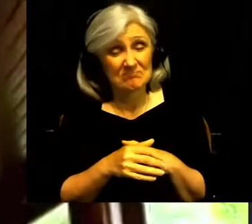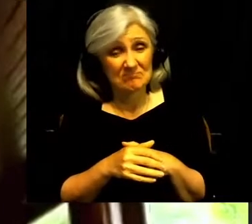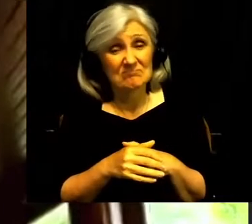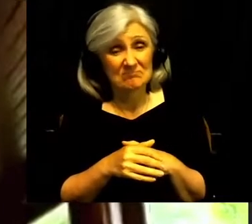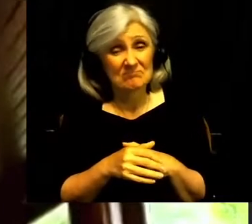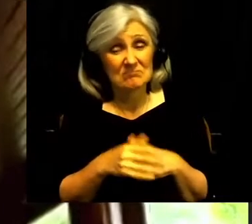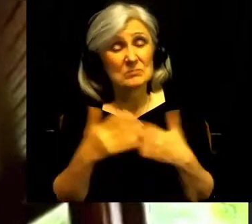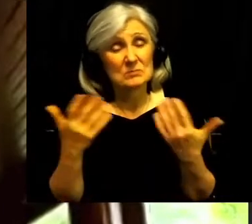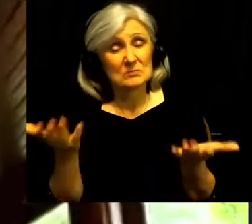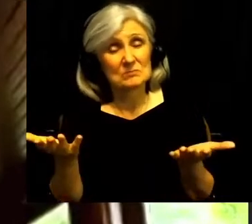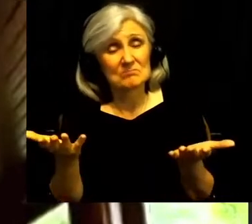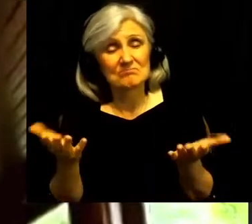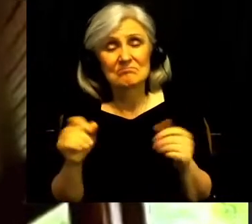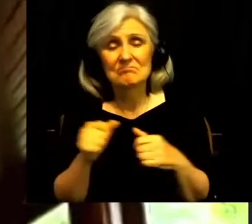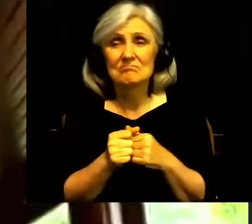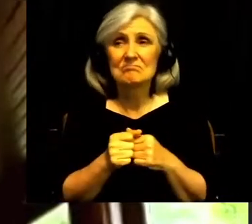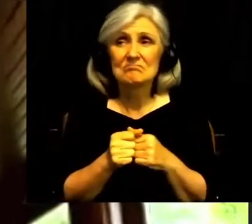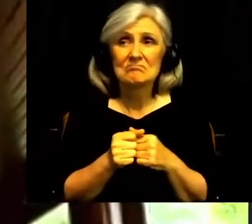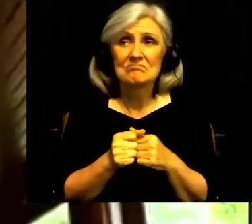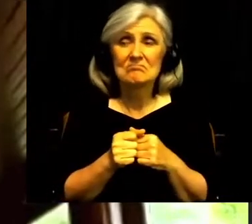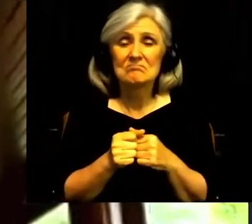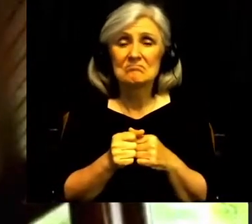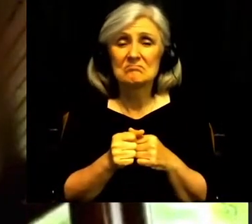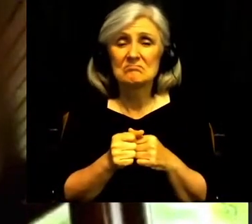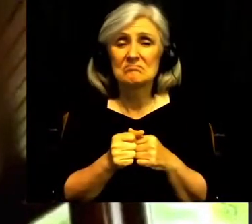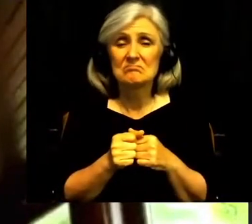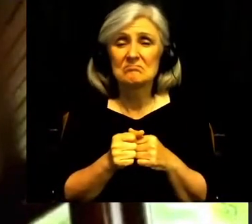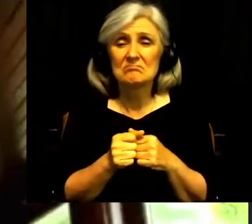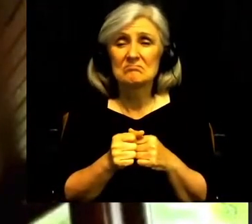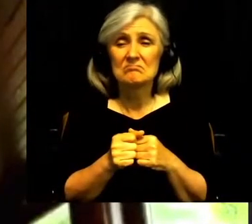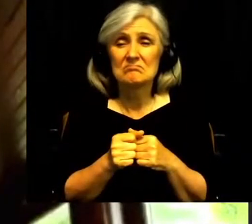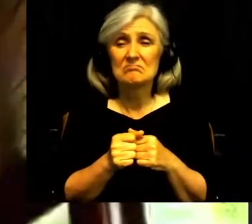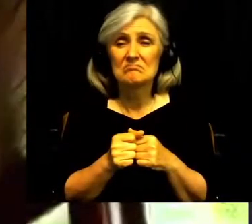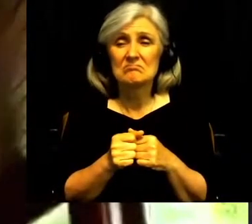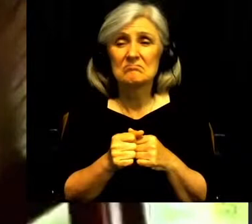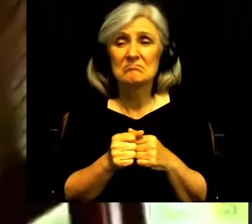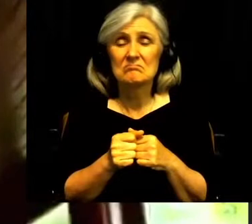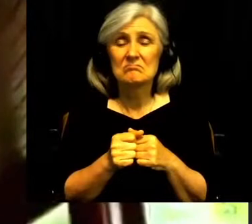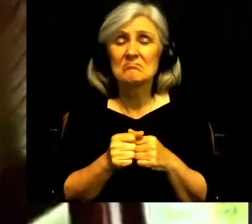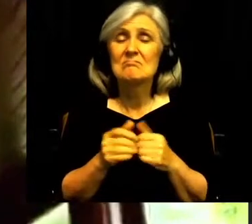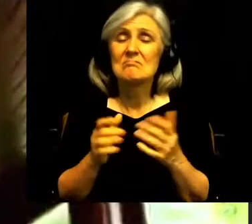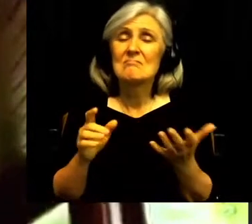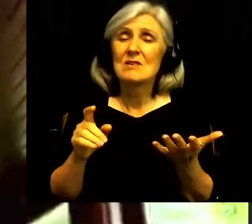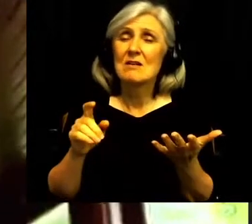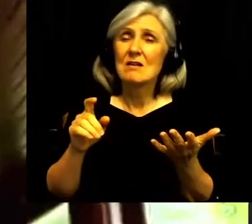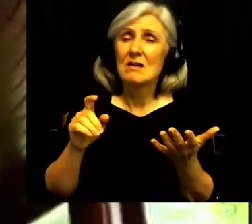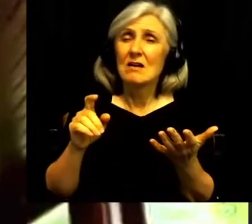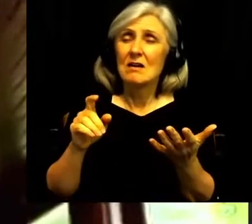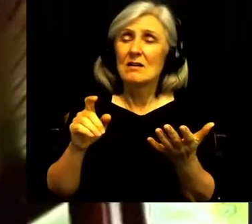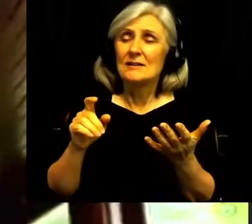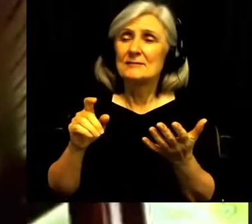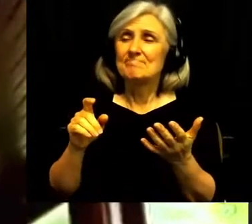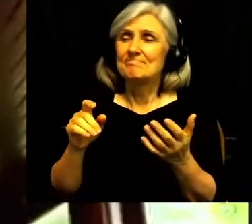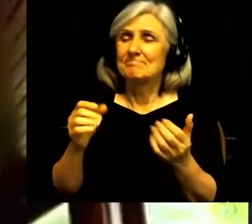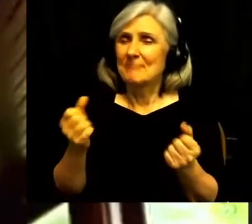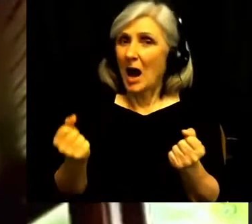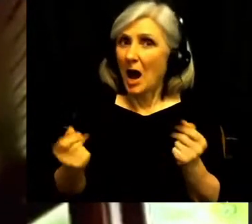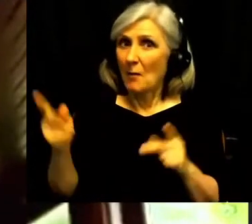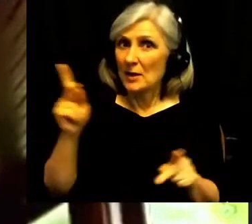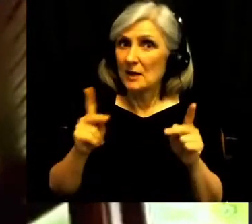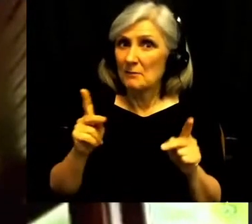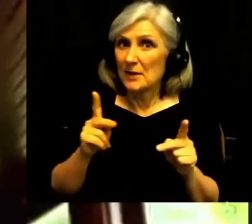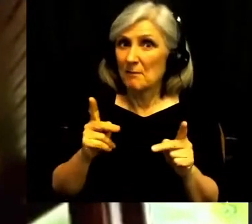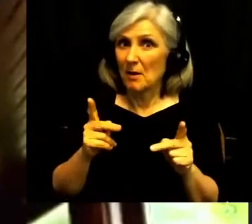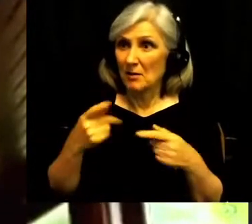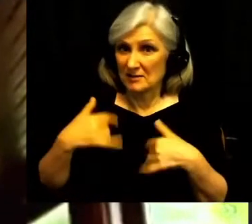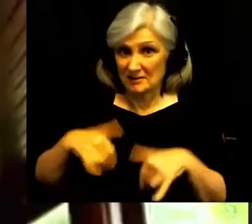reflects both the amount of virus that's spreading and the number of people who are getting tested. And right now, there's still good